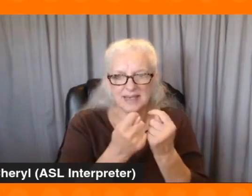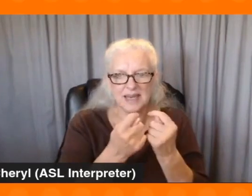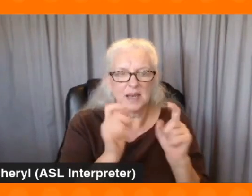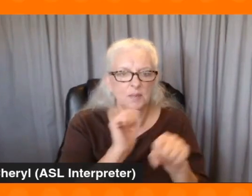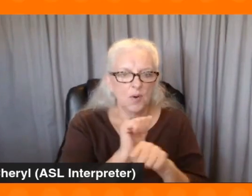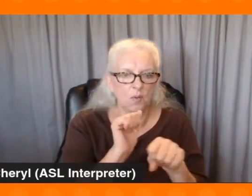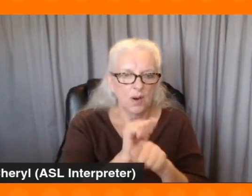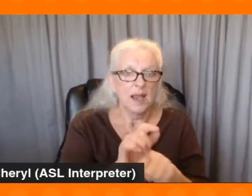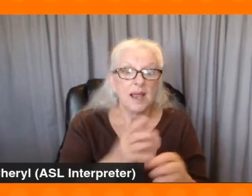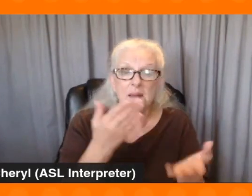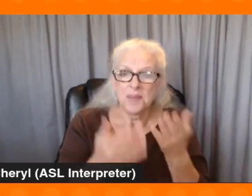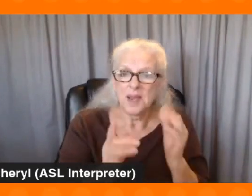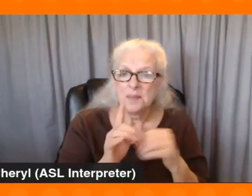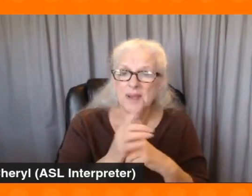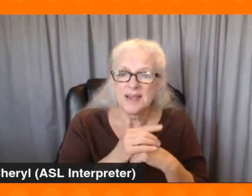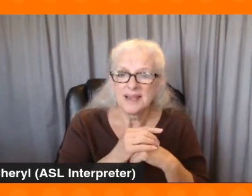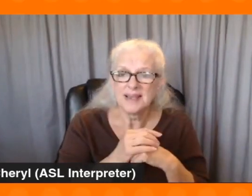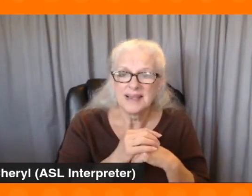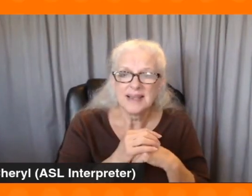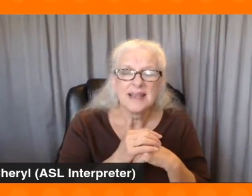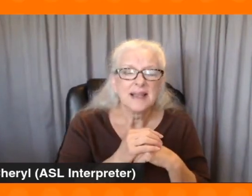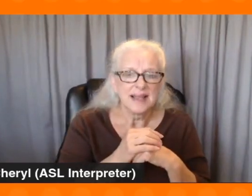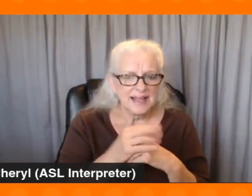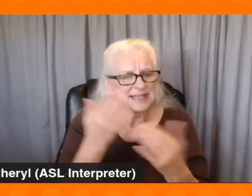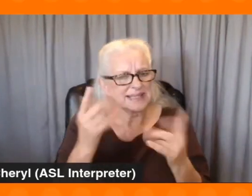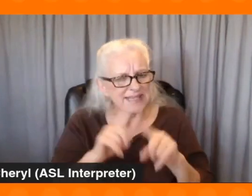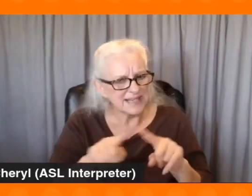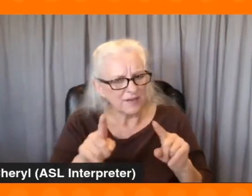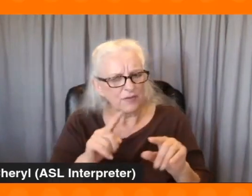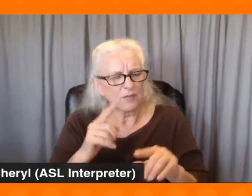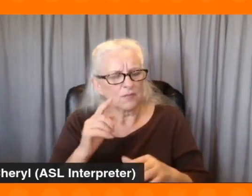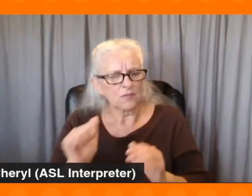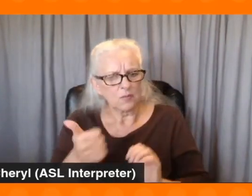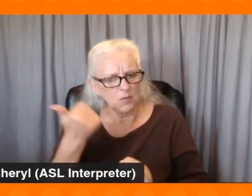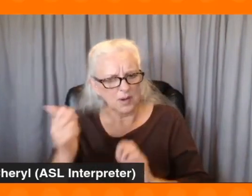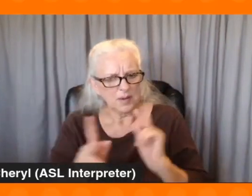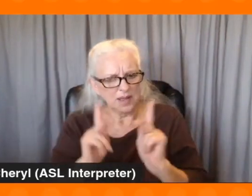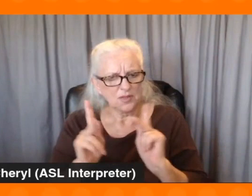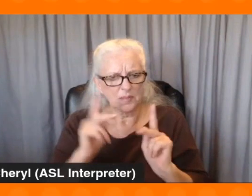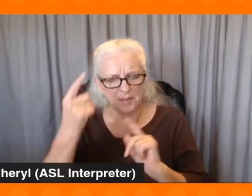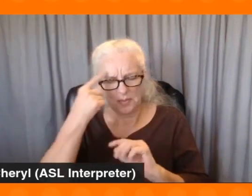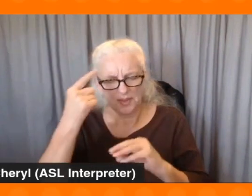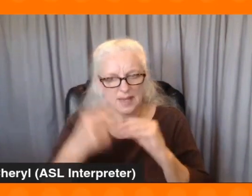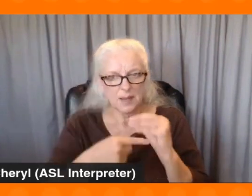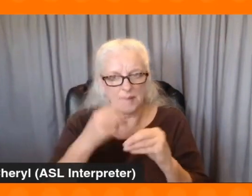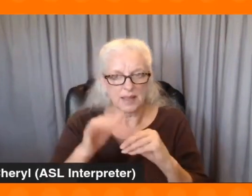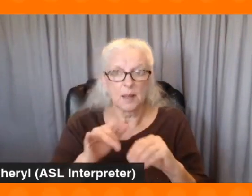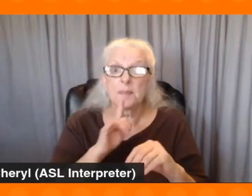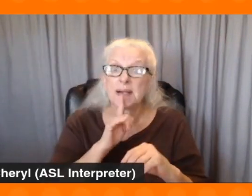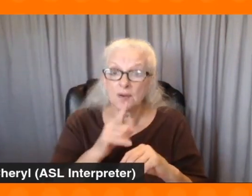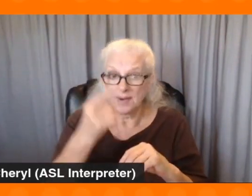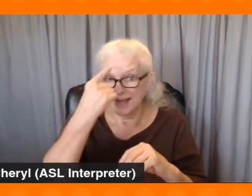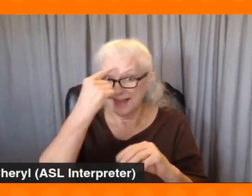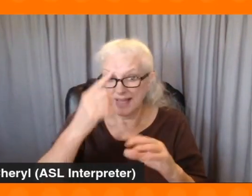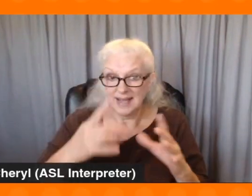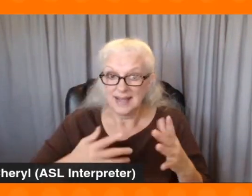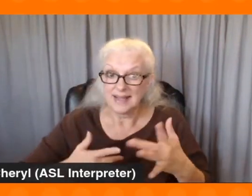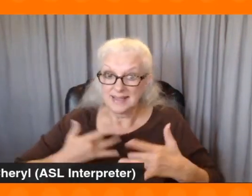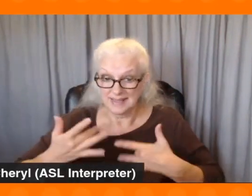from what people think of hackathon usually. So I think that is also very exciting and interesting.